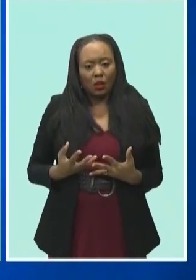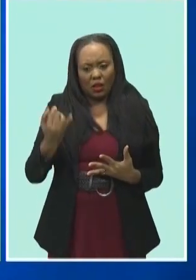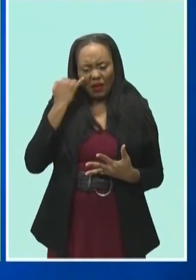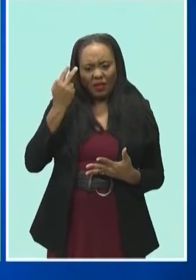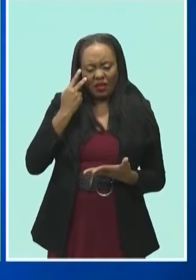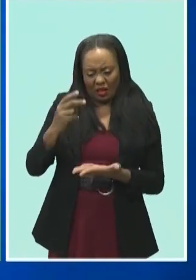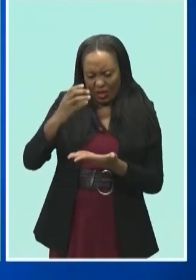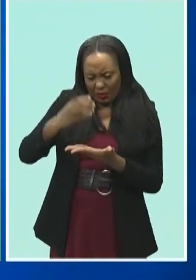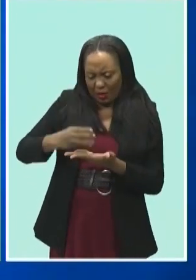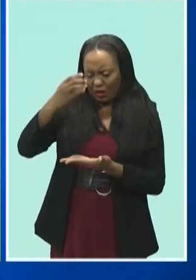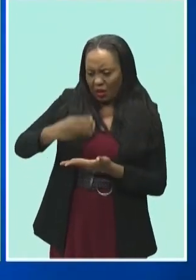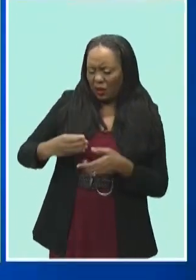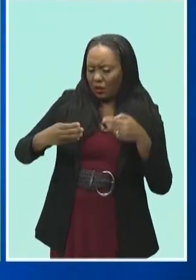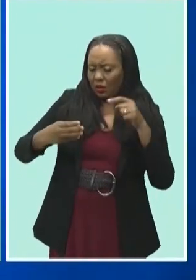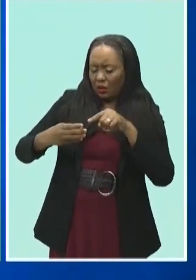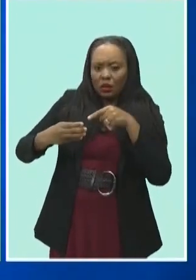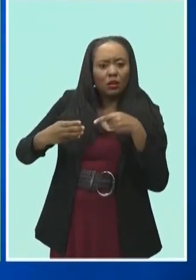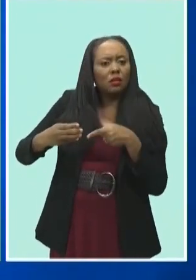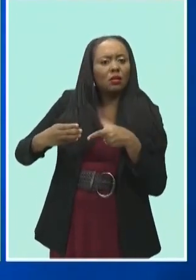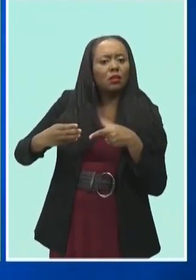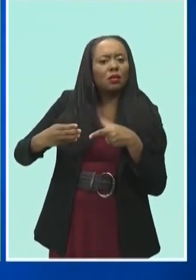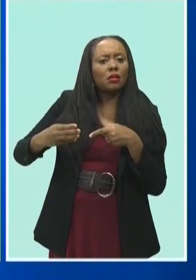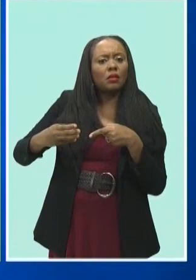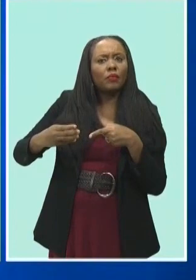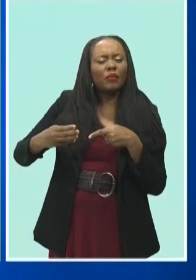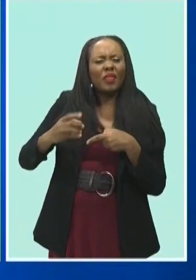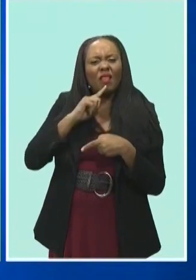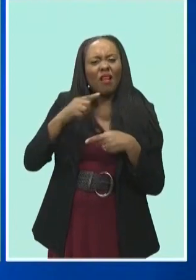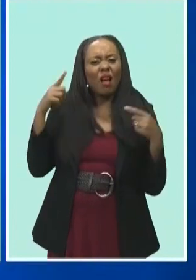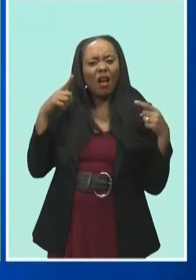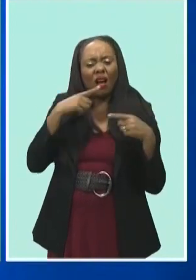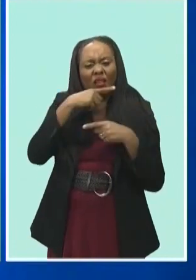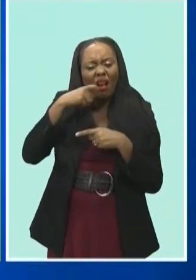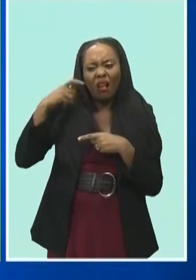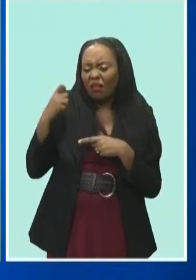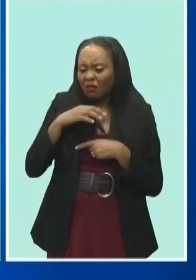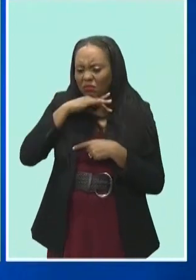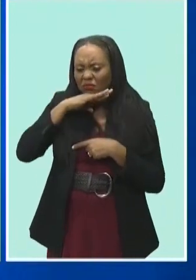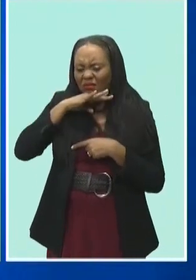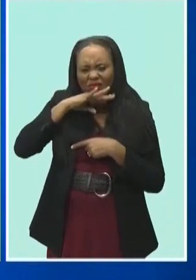bottle, a ugly bottle, a dirty looking bottle.